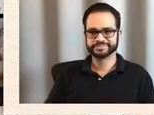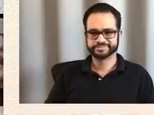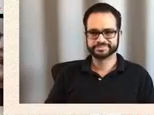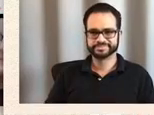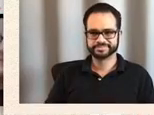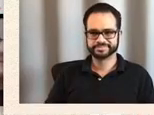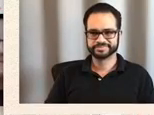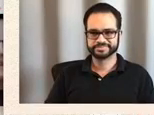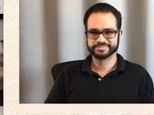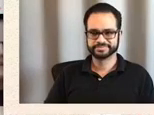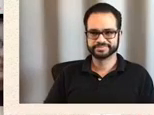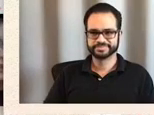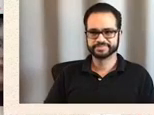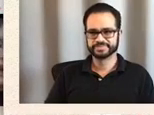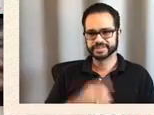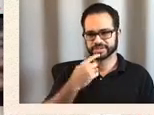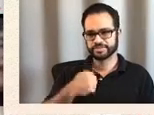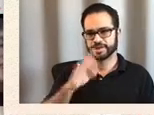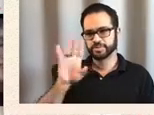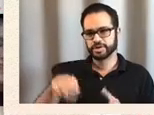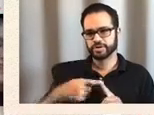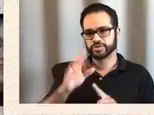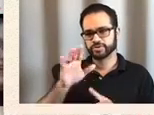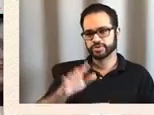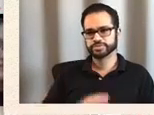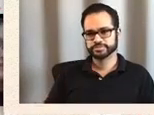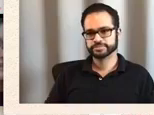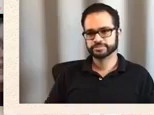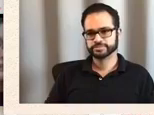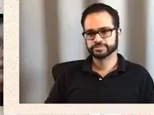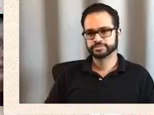So why don't you tell us a little bit about your experience? I'd say that